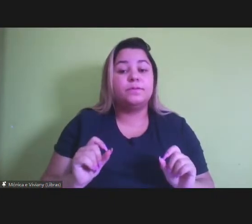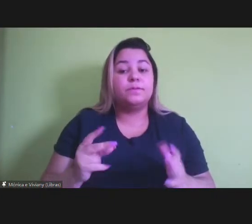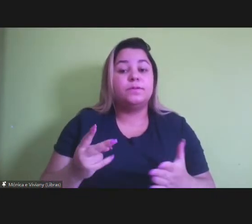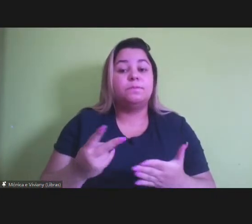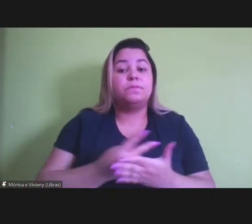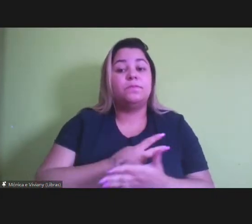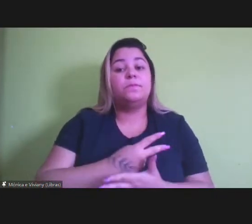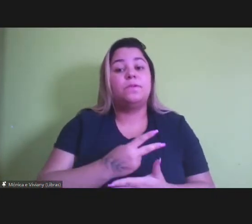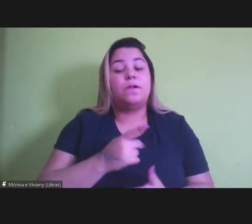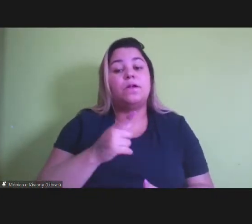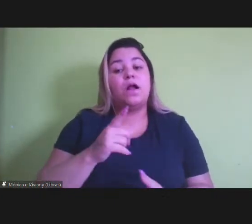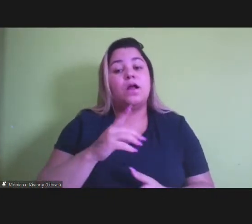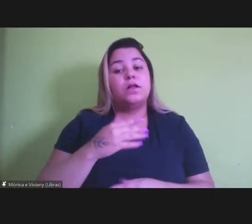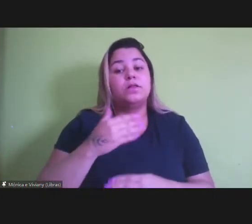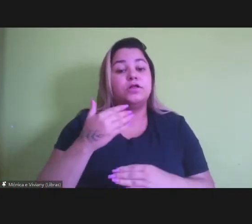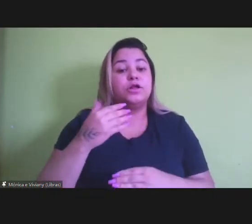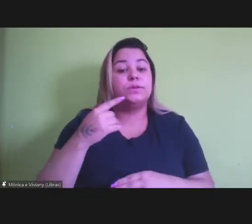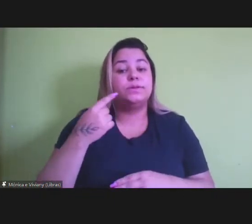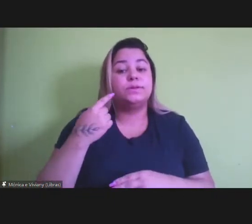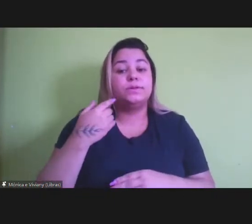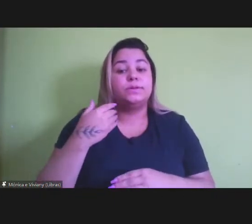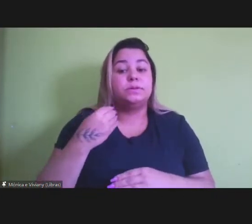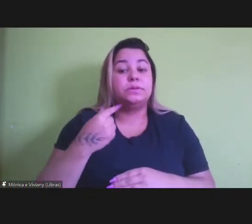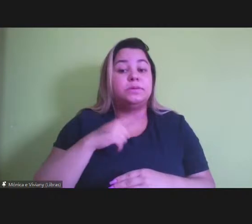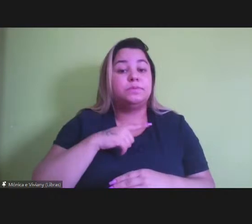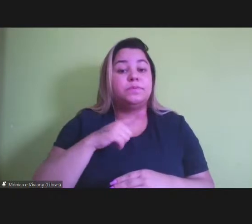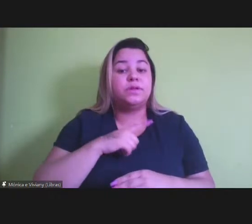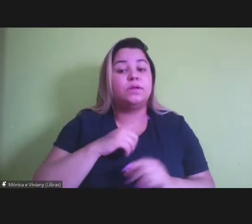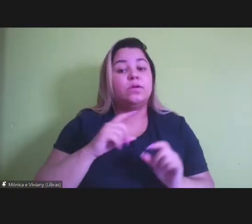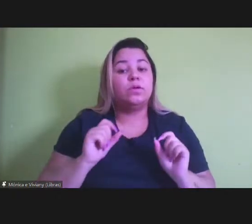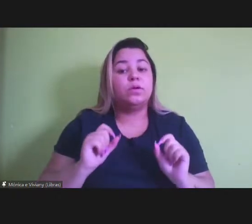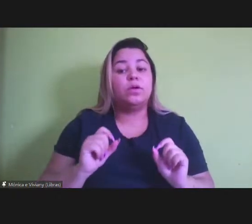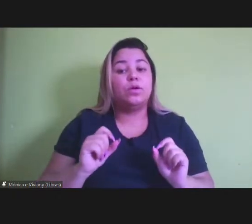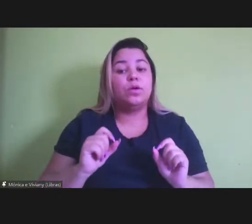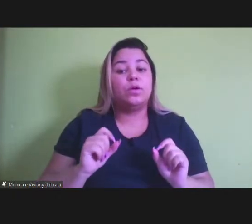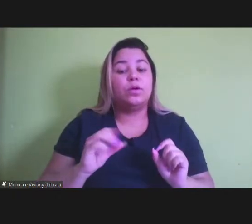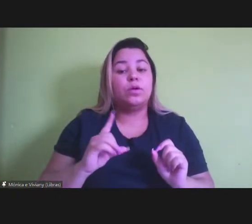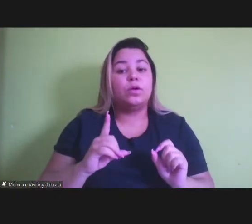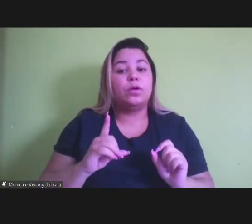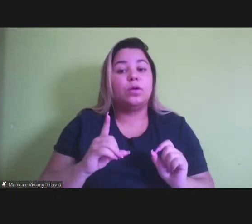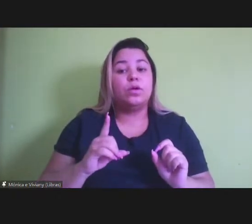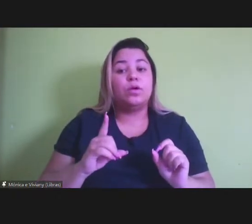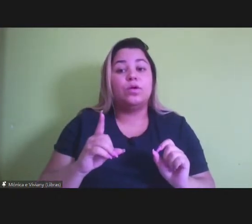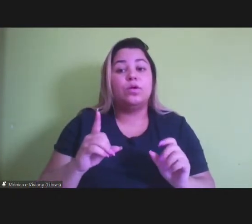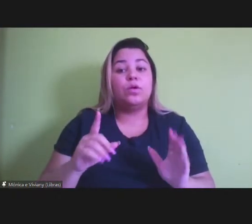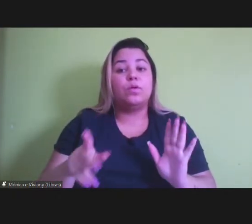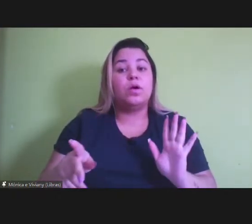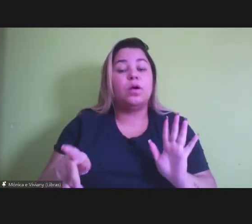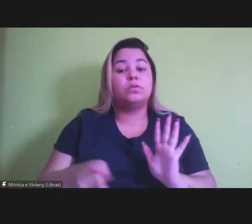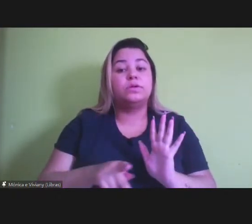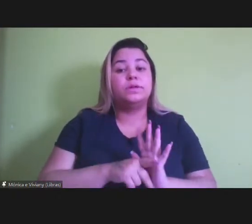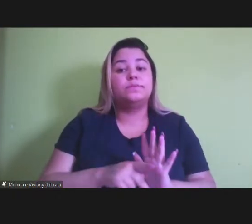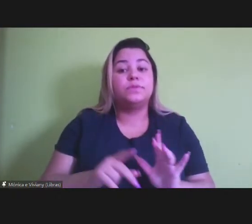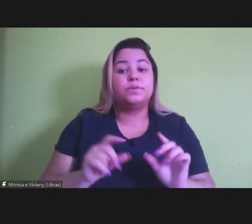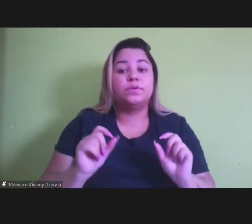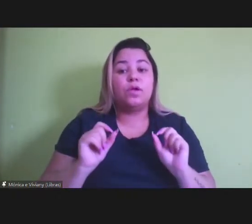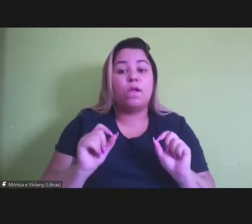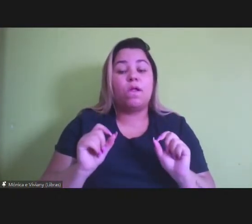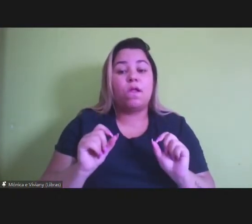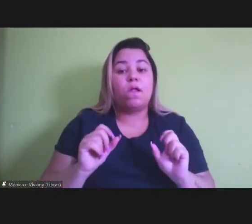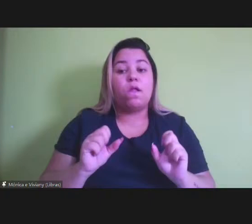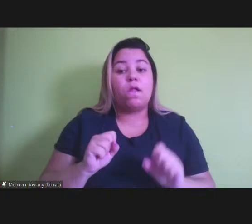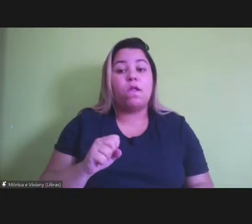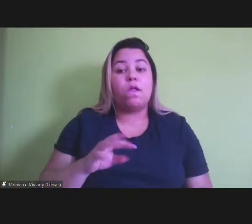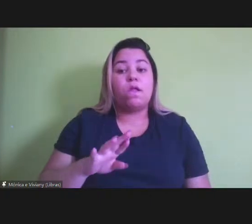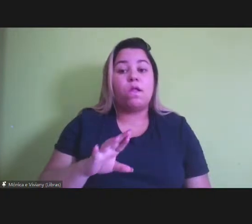but that goes and demands, according to what was said in the Constitution, of an